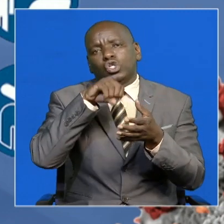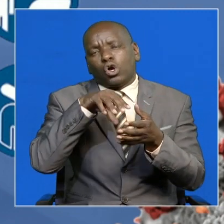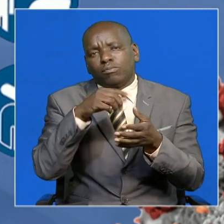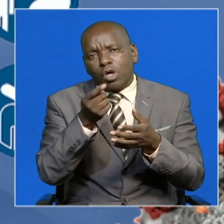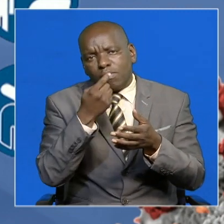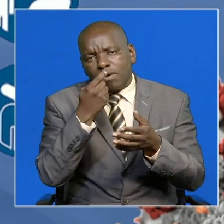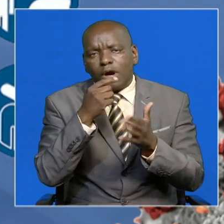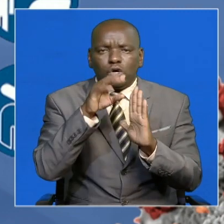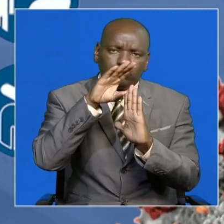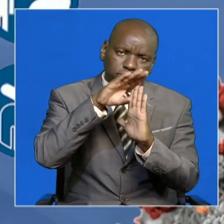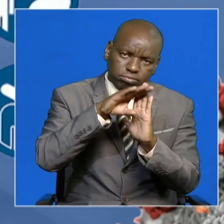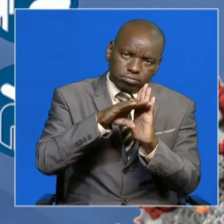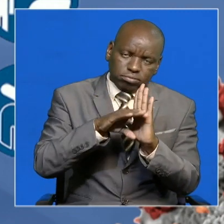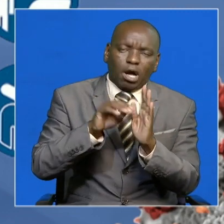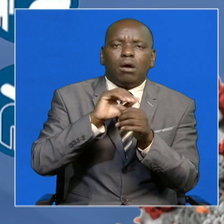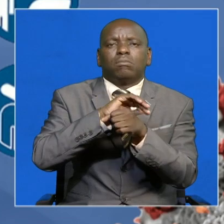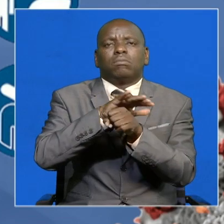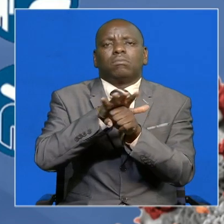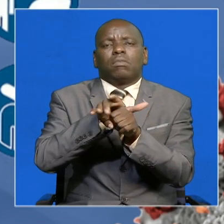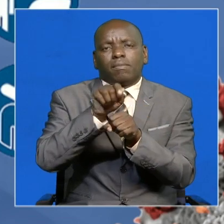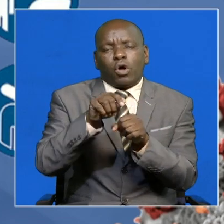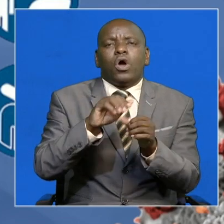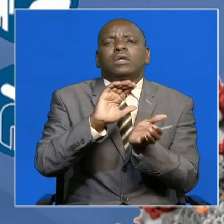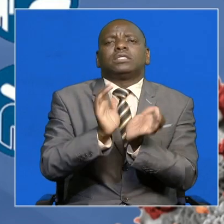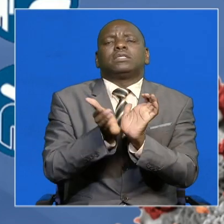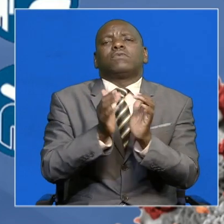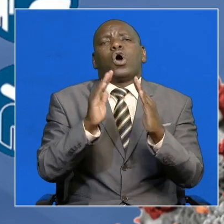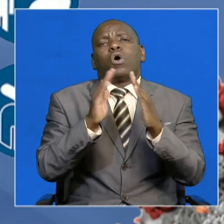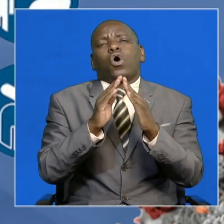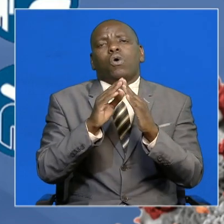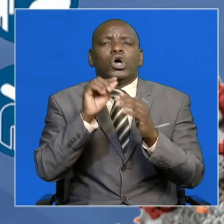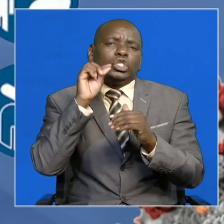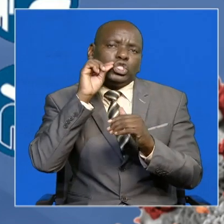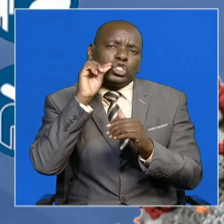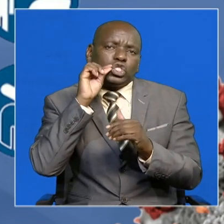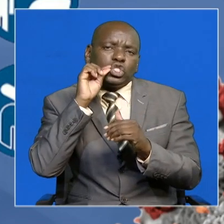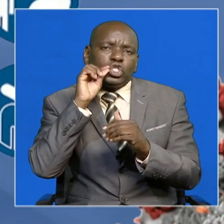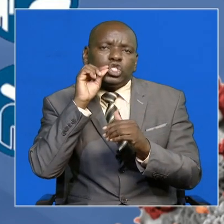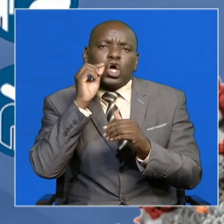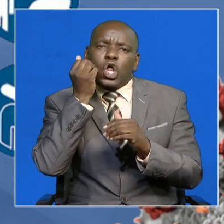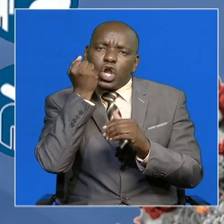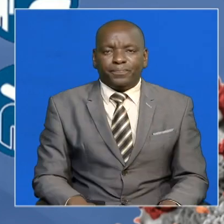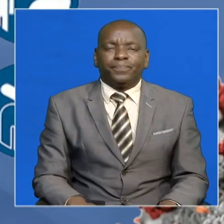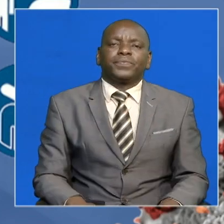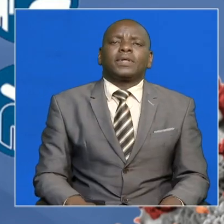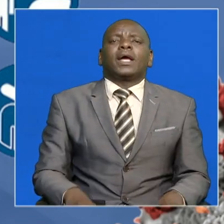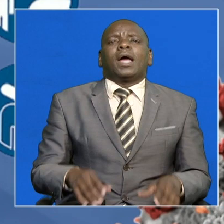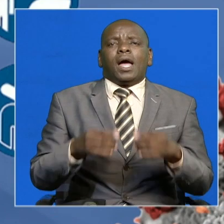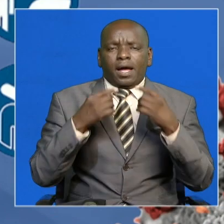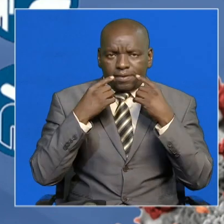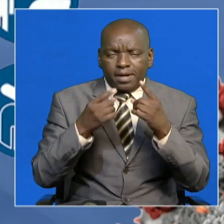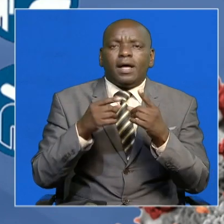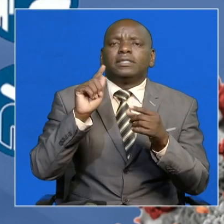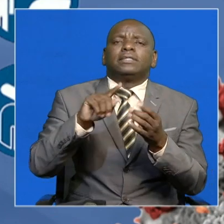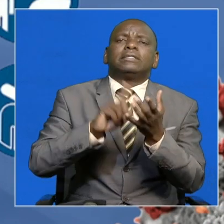to relieve the COVID-19 symptoms. Safe home remedies such as lemon tea are also welcome. Early